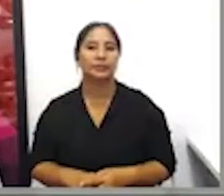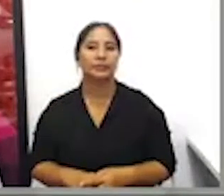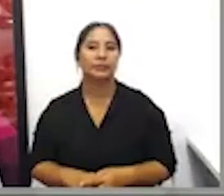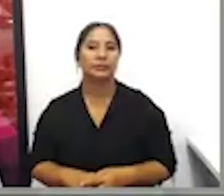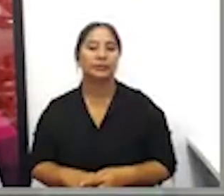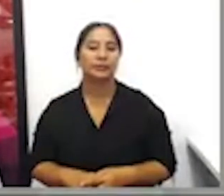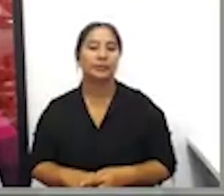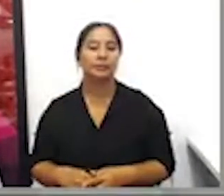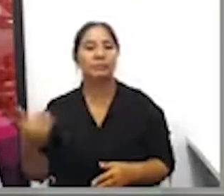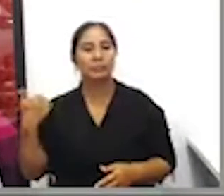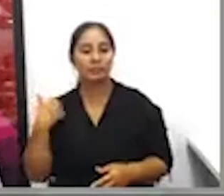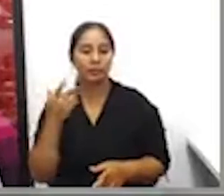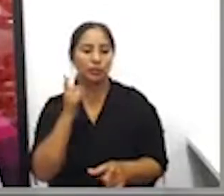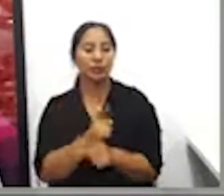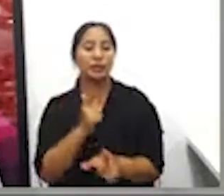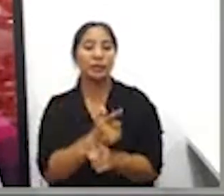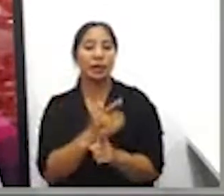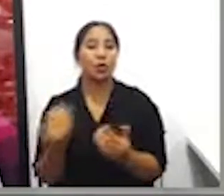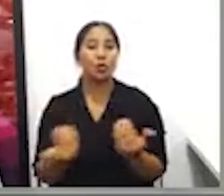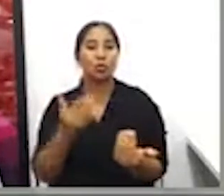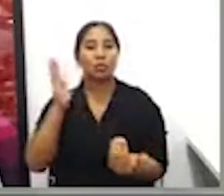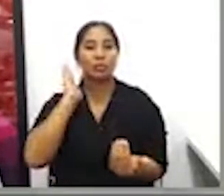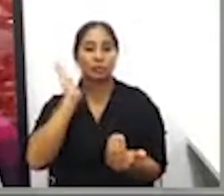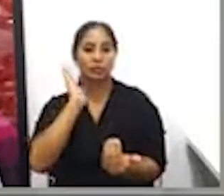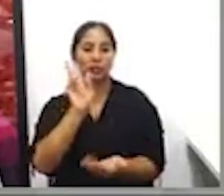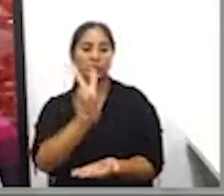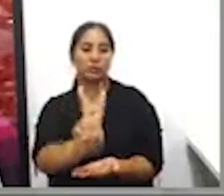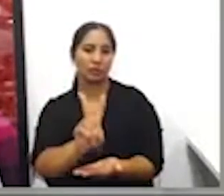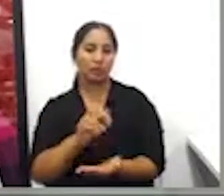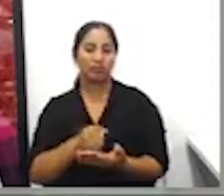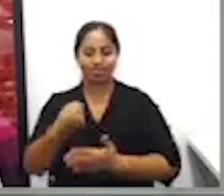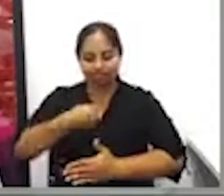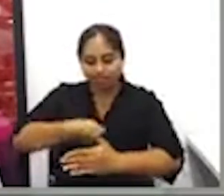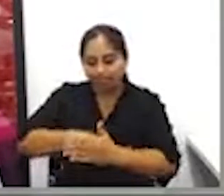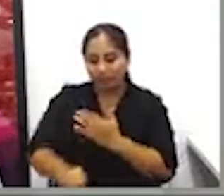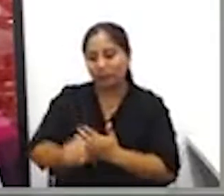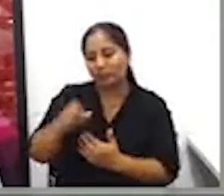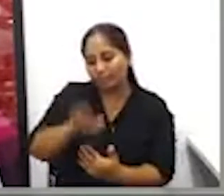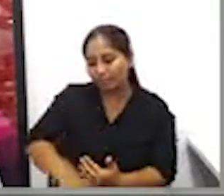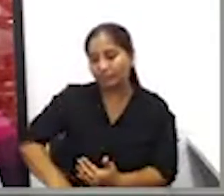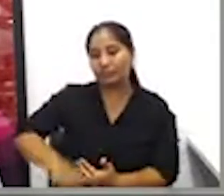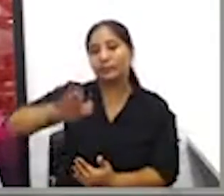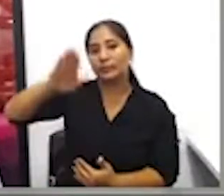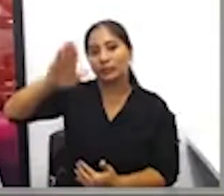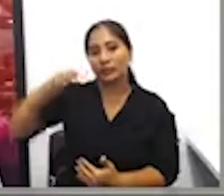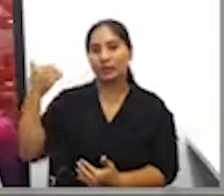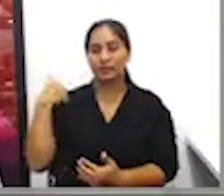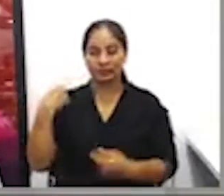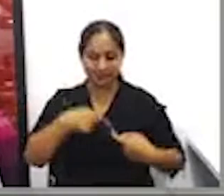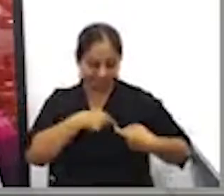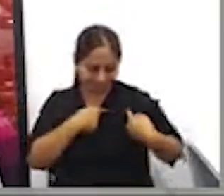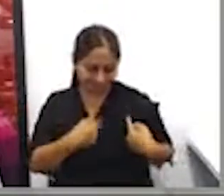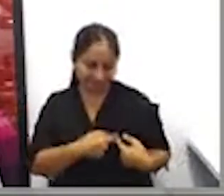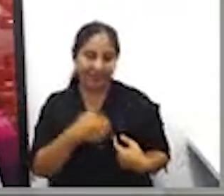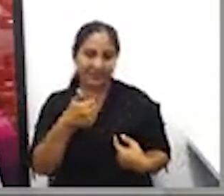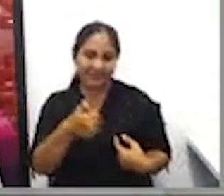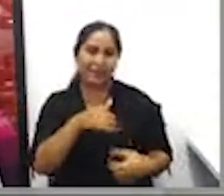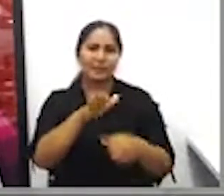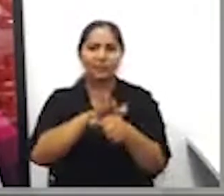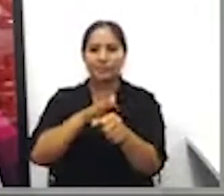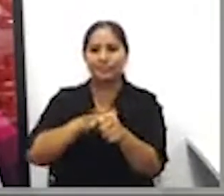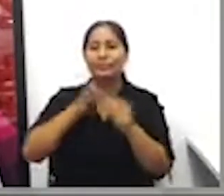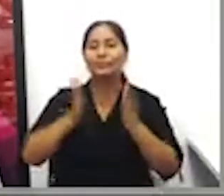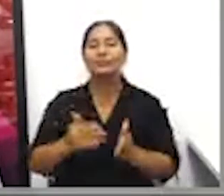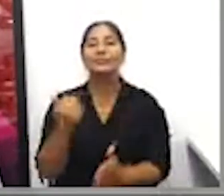That's, to me, that's the thing I'm proudest of. So everyone should